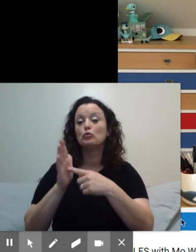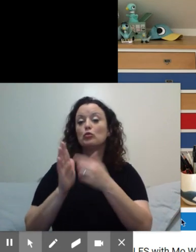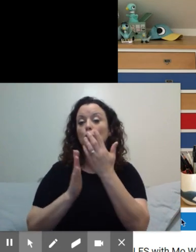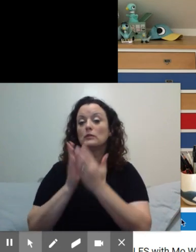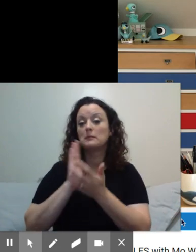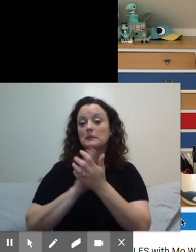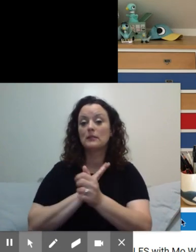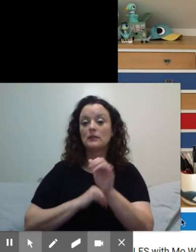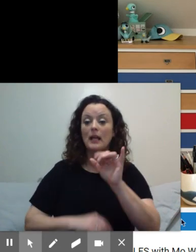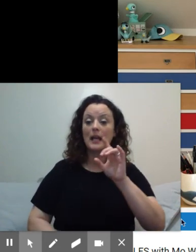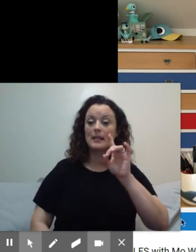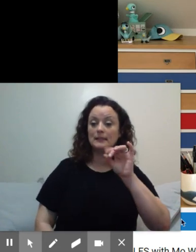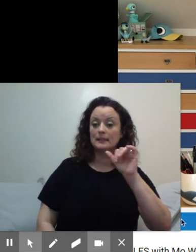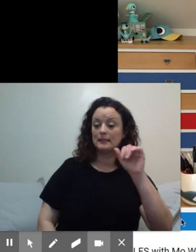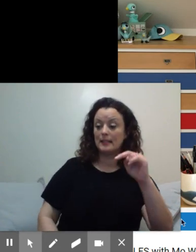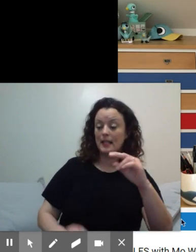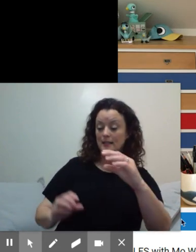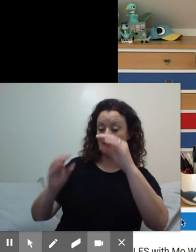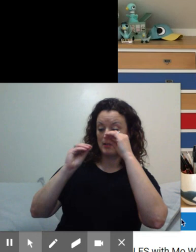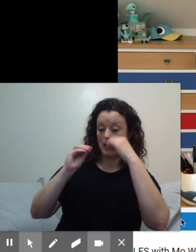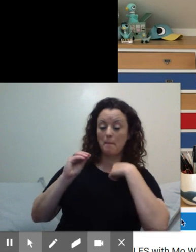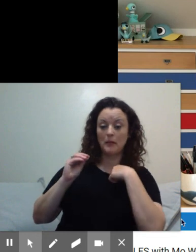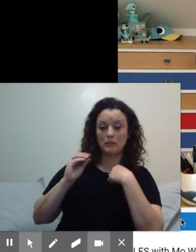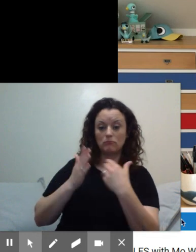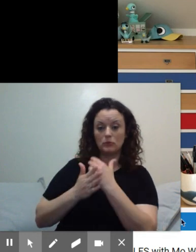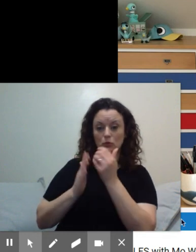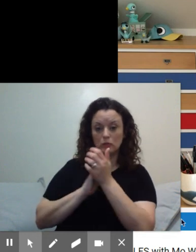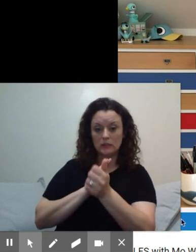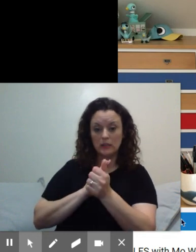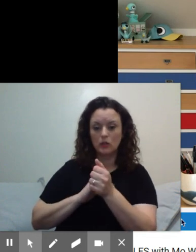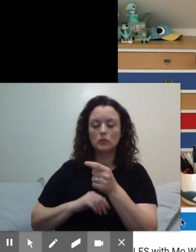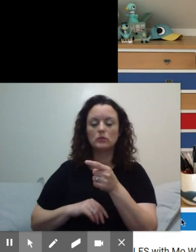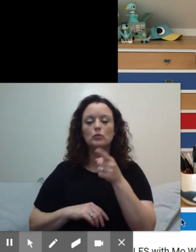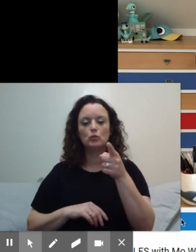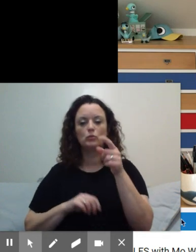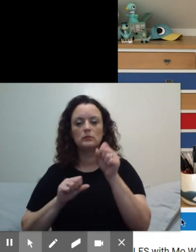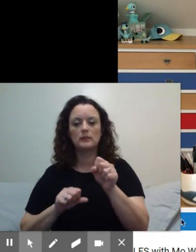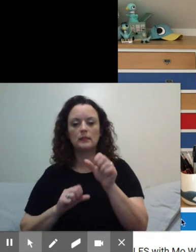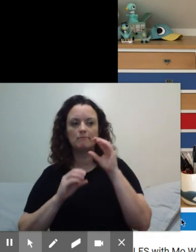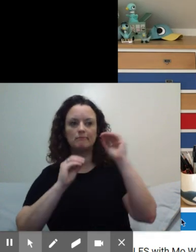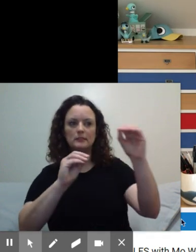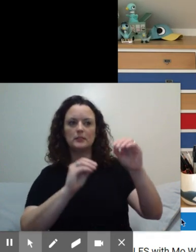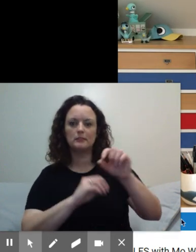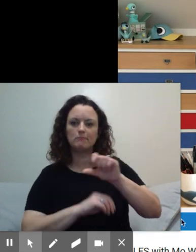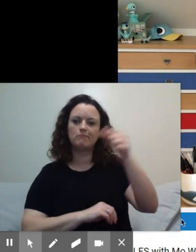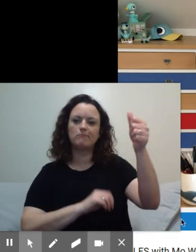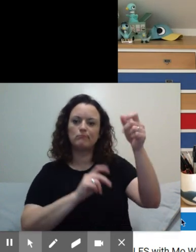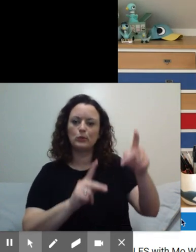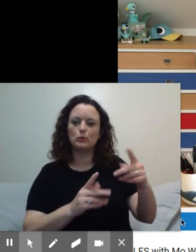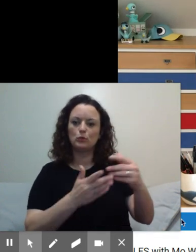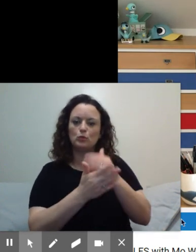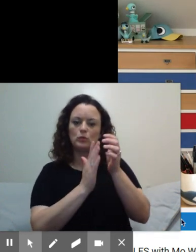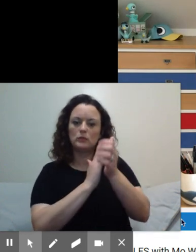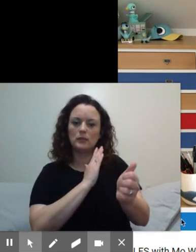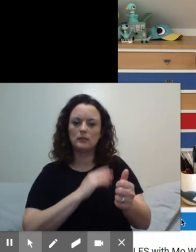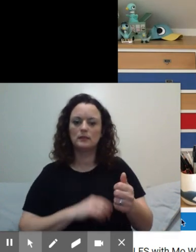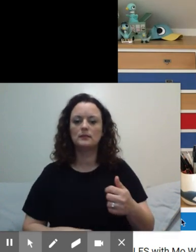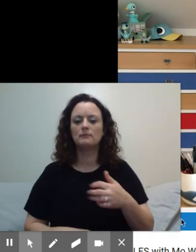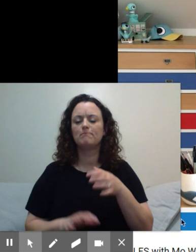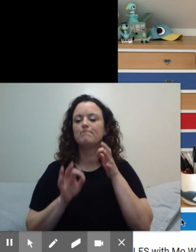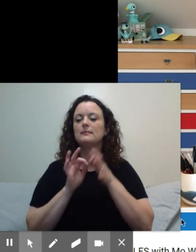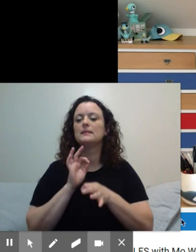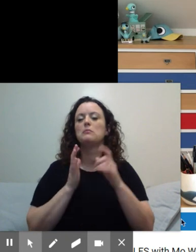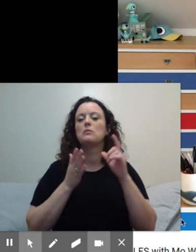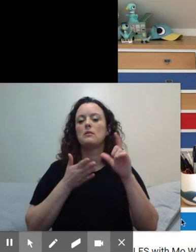Dan showed me stuff that I don't know how to do. And you can show this friend of yours. I'm going to write a very simple letter. It just says,